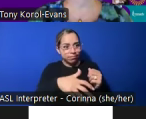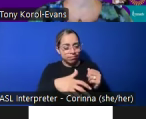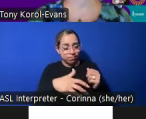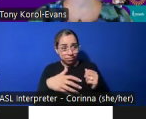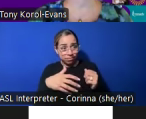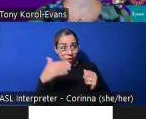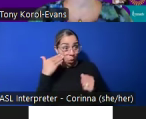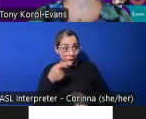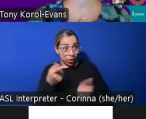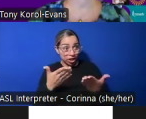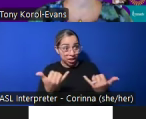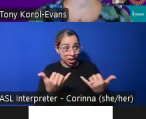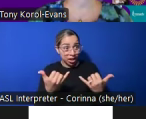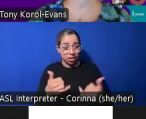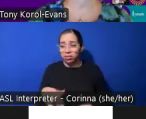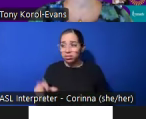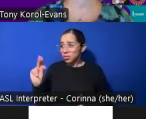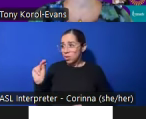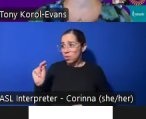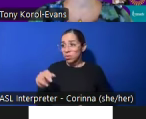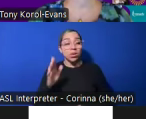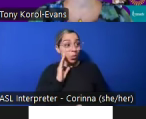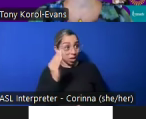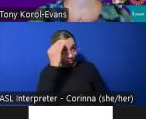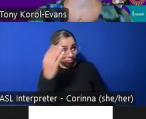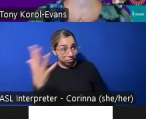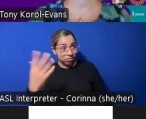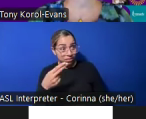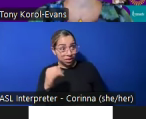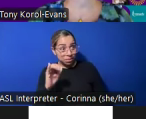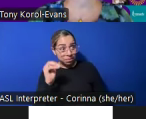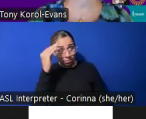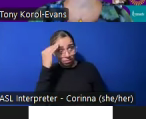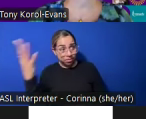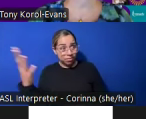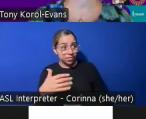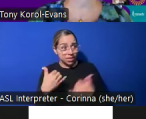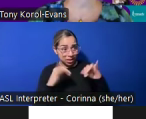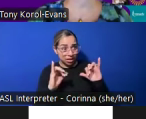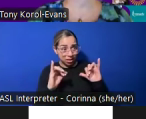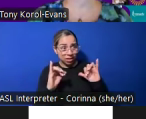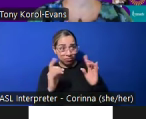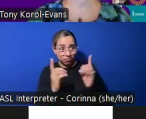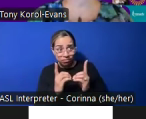No. Will you share the test results with him? Is he still in your life? He's my boyfriend.